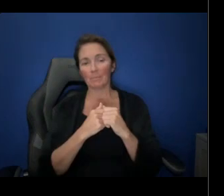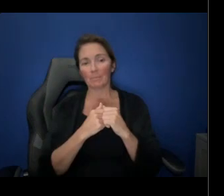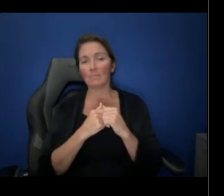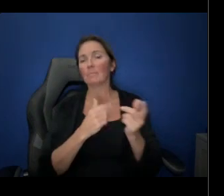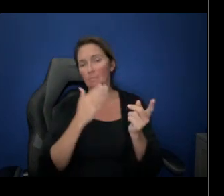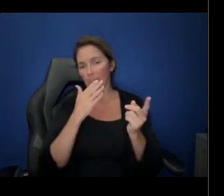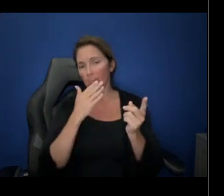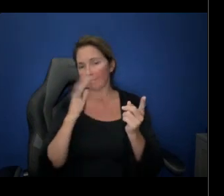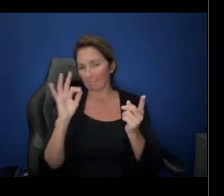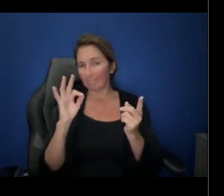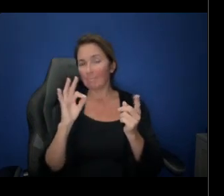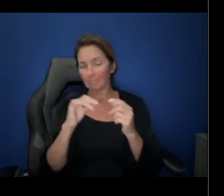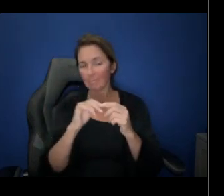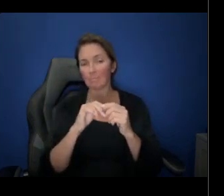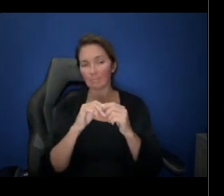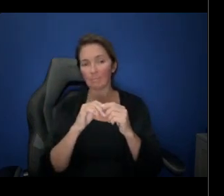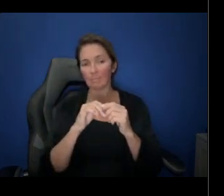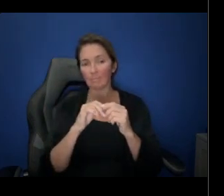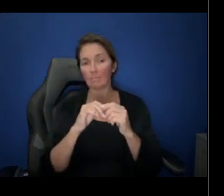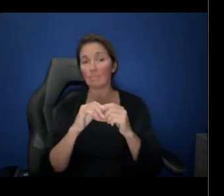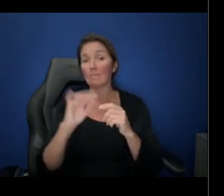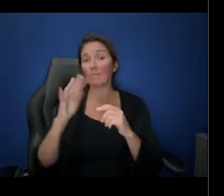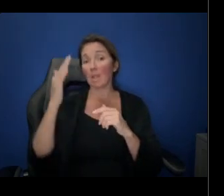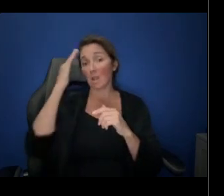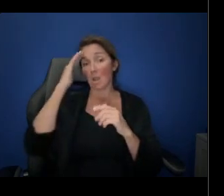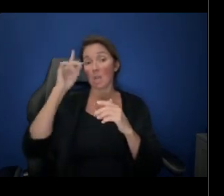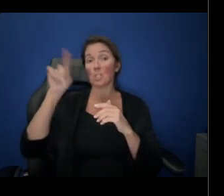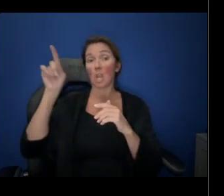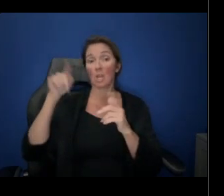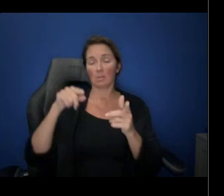Thanks, Crystal. For the fifth knowledge check,